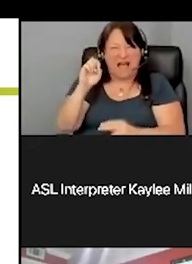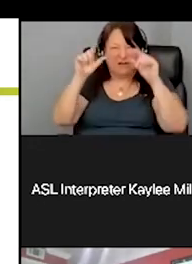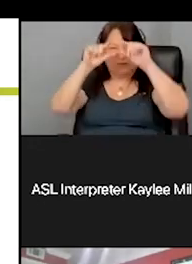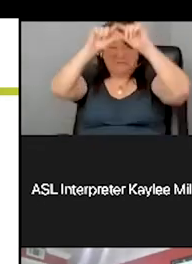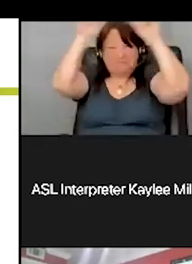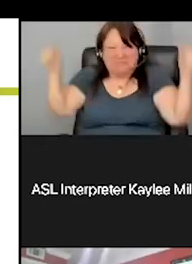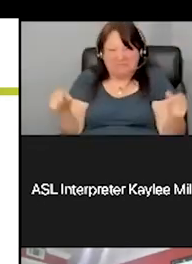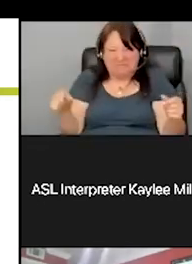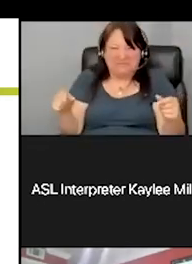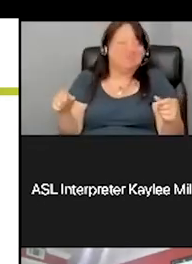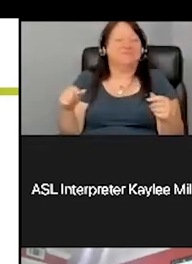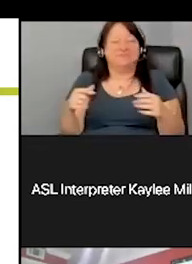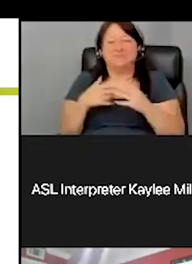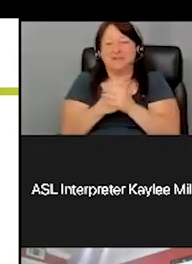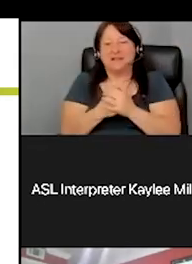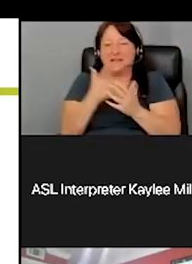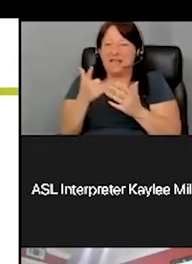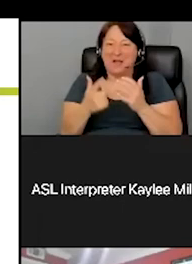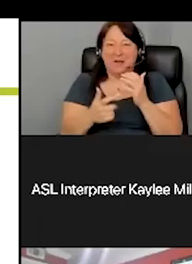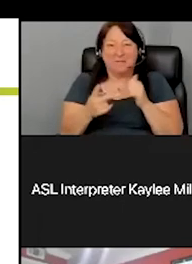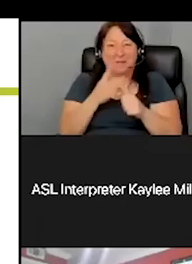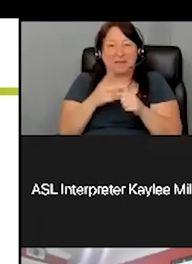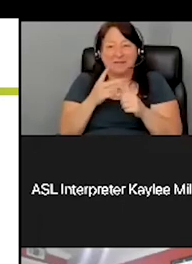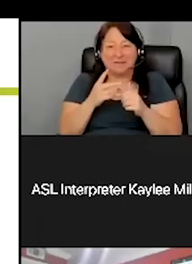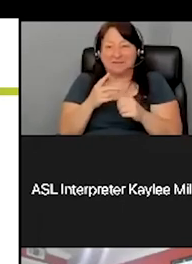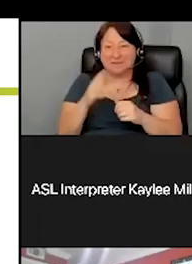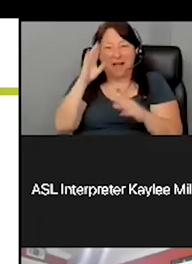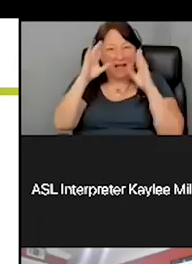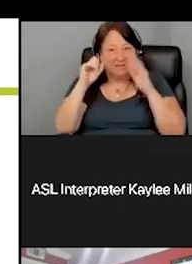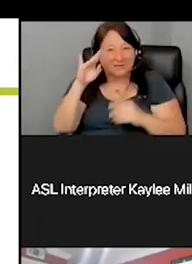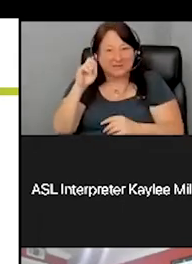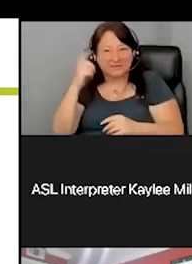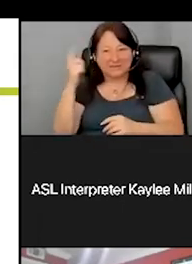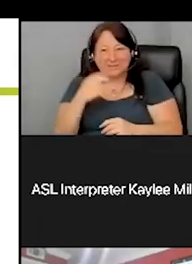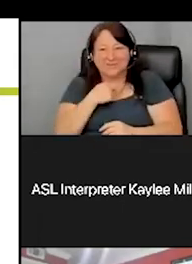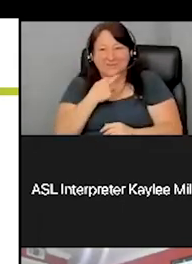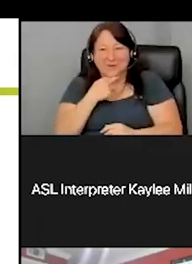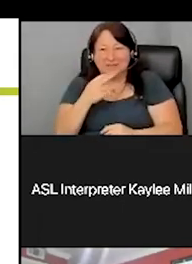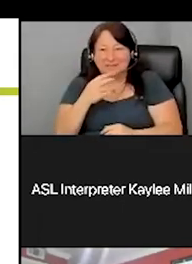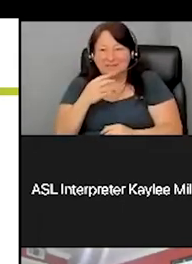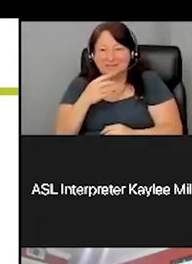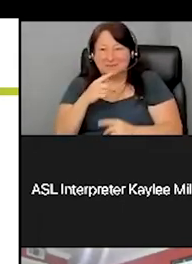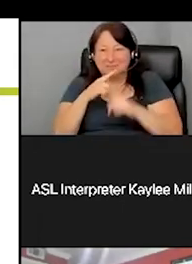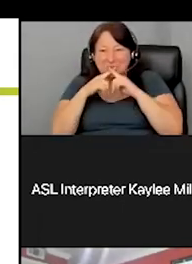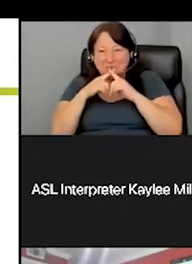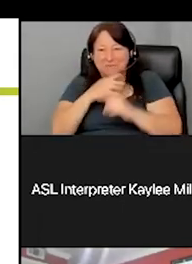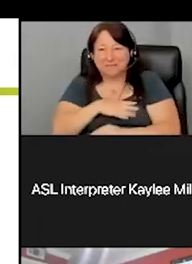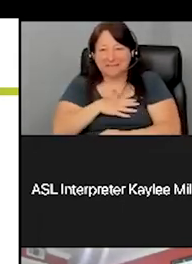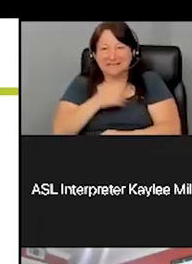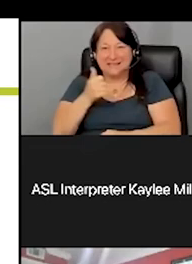their ordinances, but they are primarily focused on. Hi, Susie. I think we got somebody in.